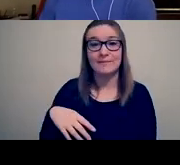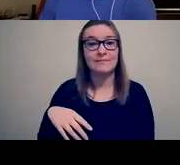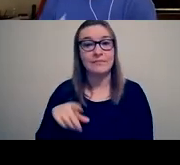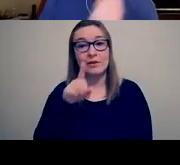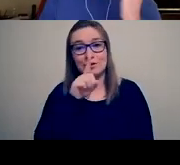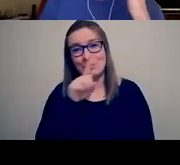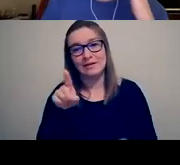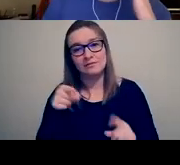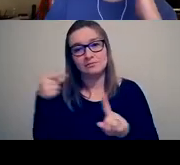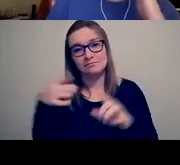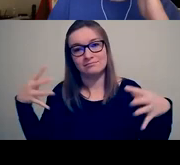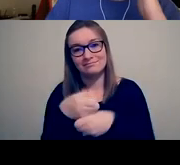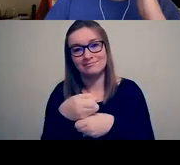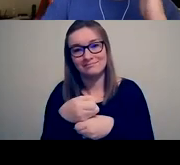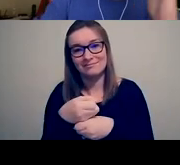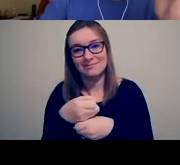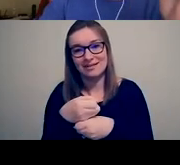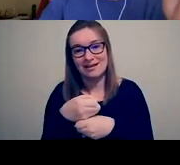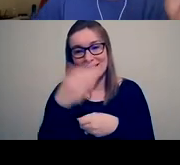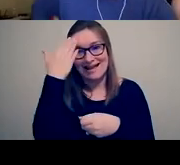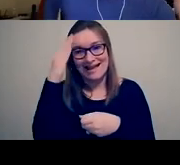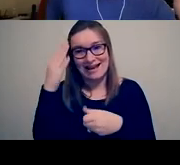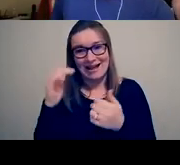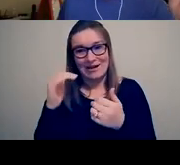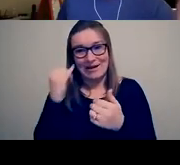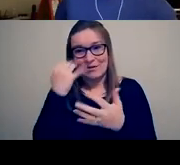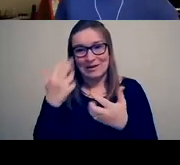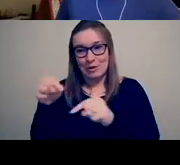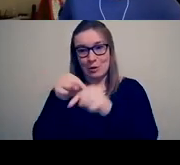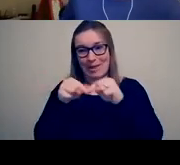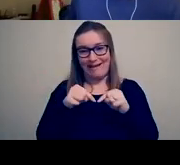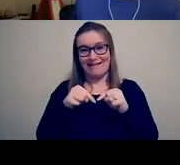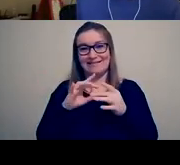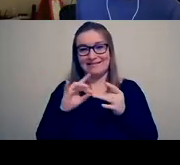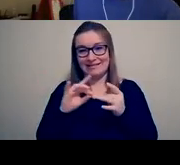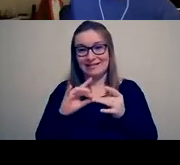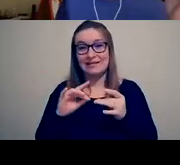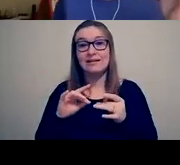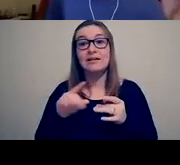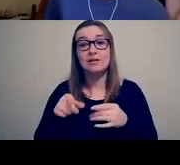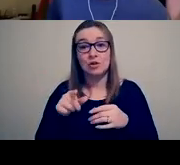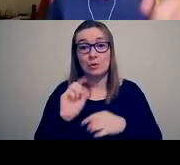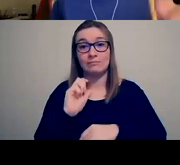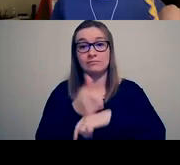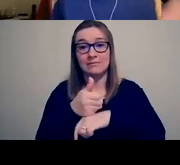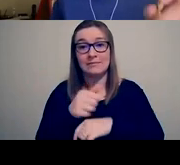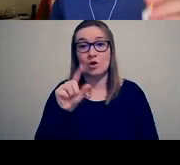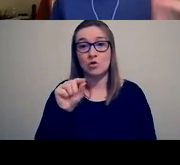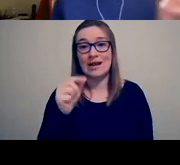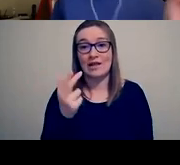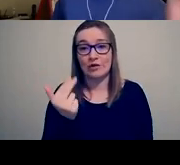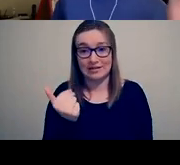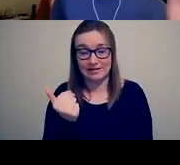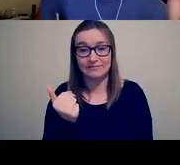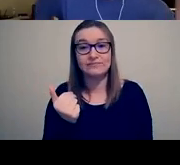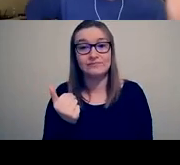short, oh boy, I don't know how far back you want to go. So the plugin was built back in 2013. Wow.